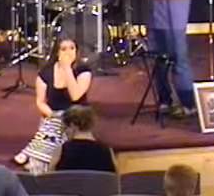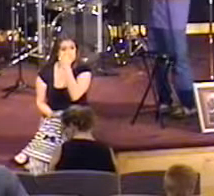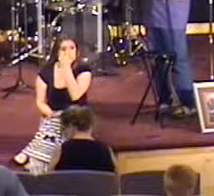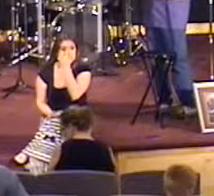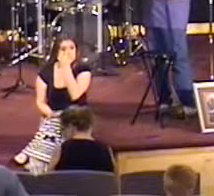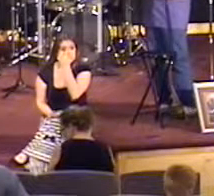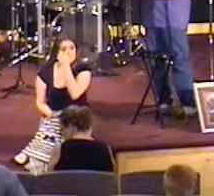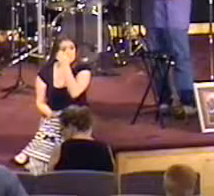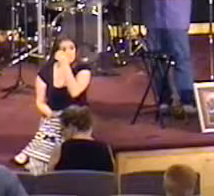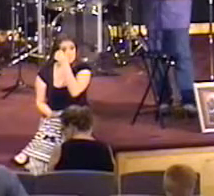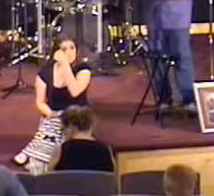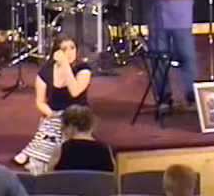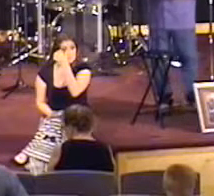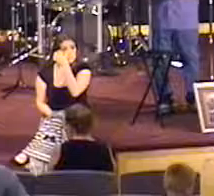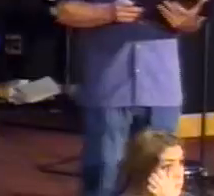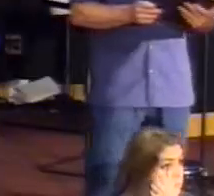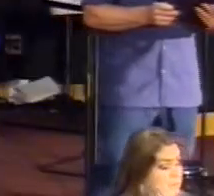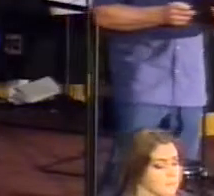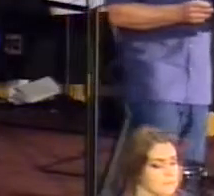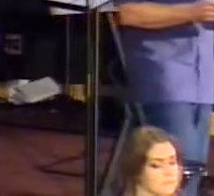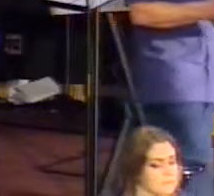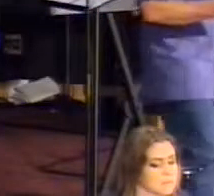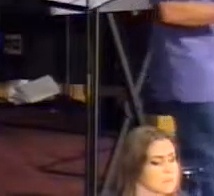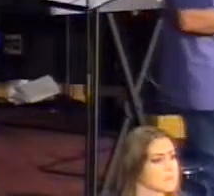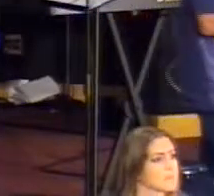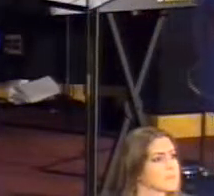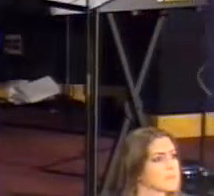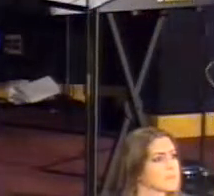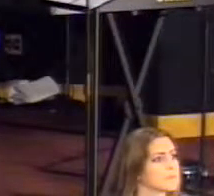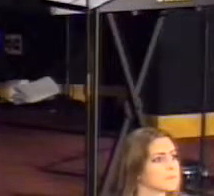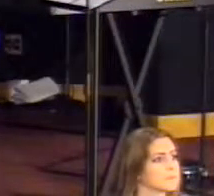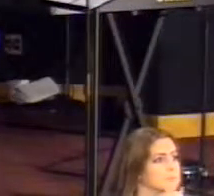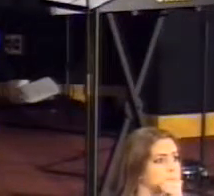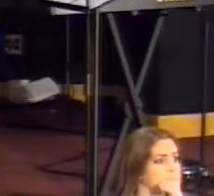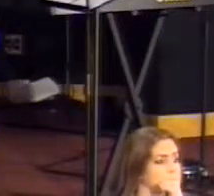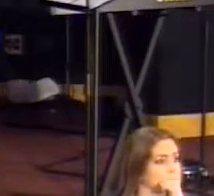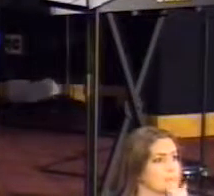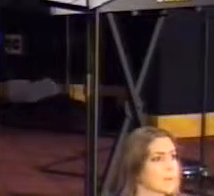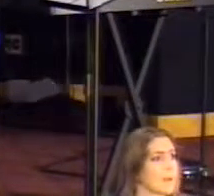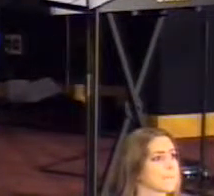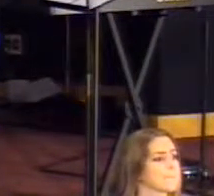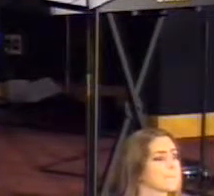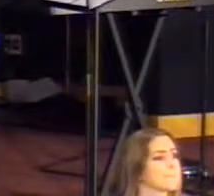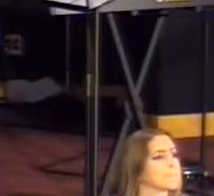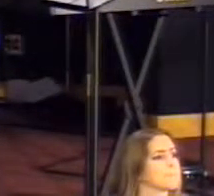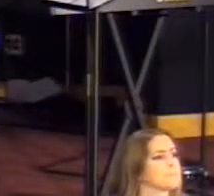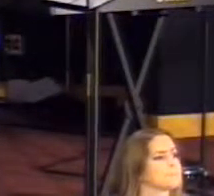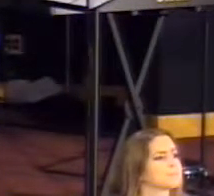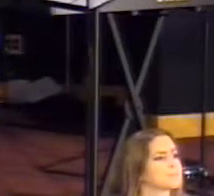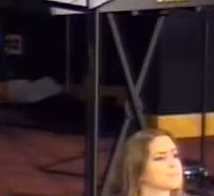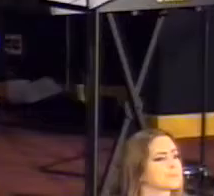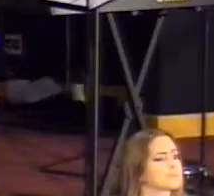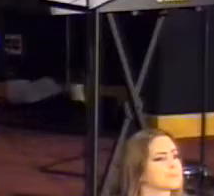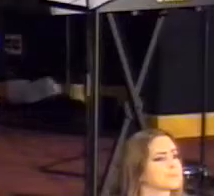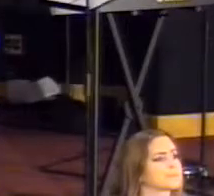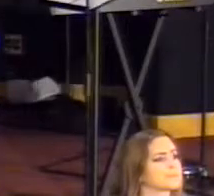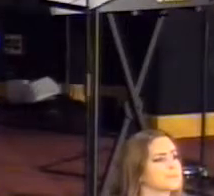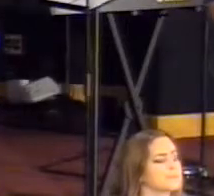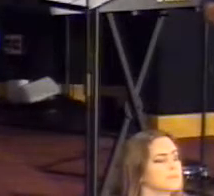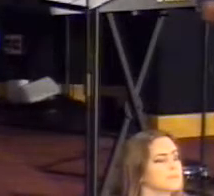devil. He'll flee from you. Draw near to God. He'll draw near to you. Cleanse your hands, you sinners. Purify your hearts, you